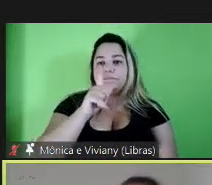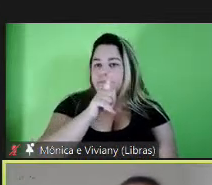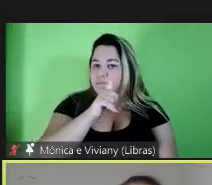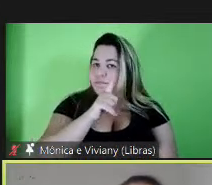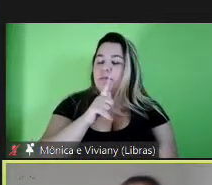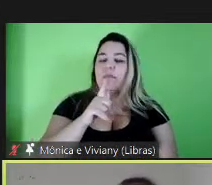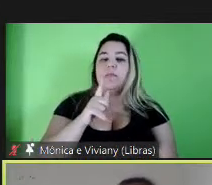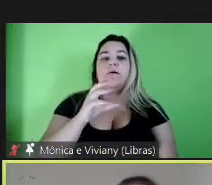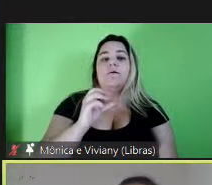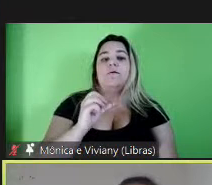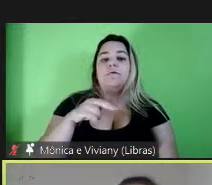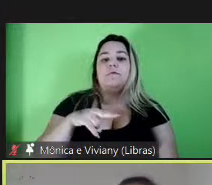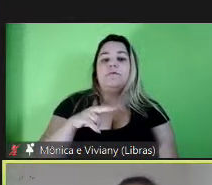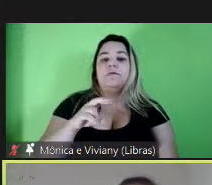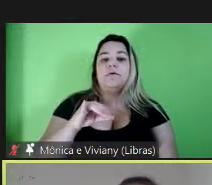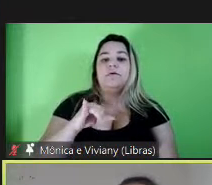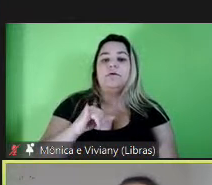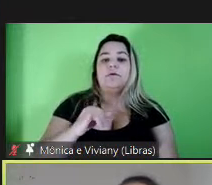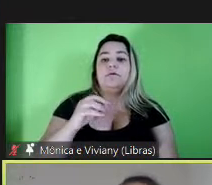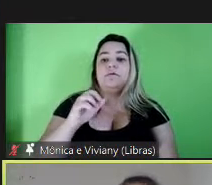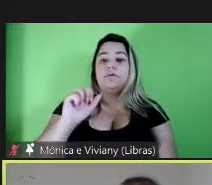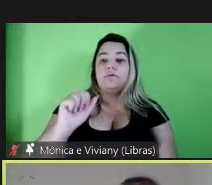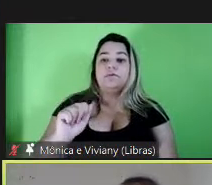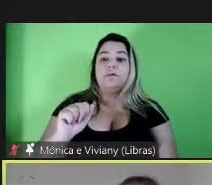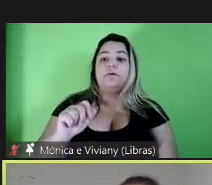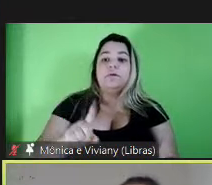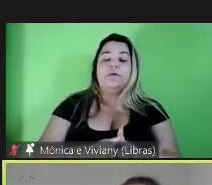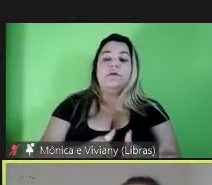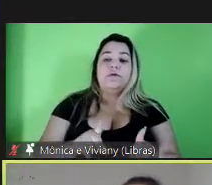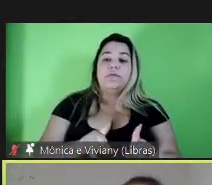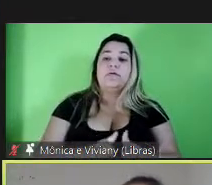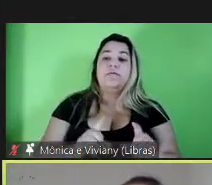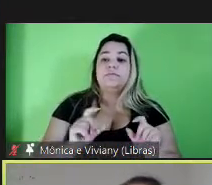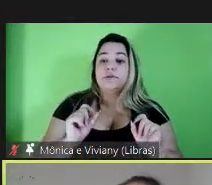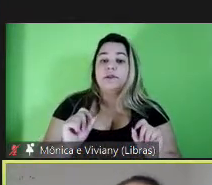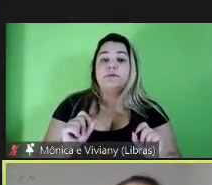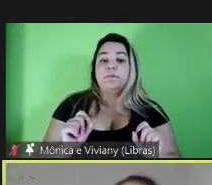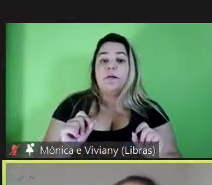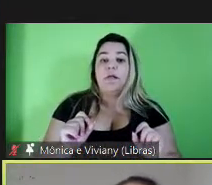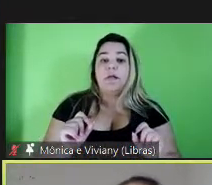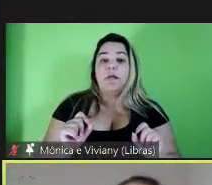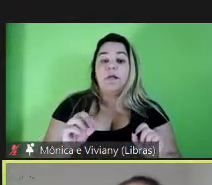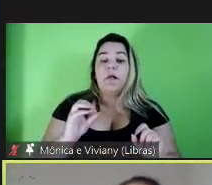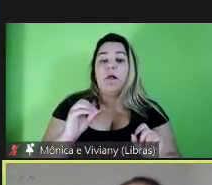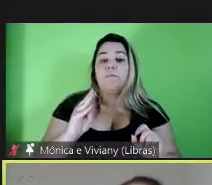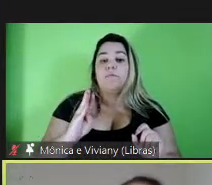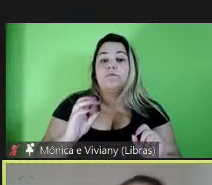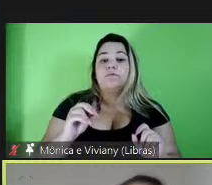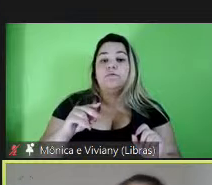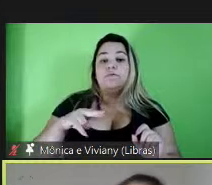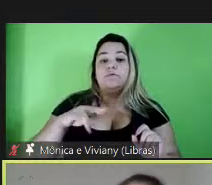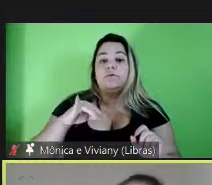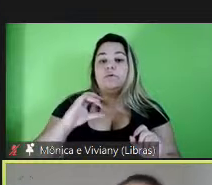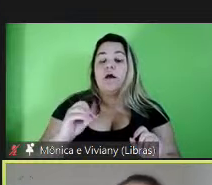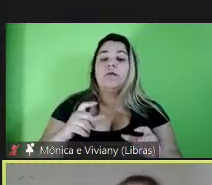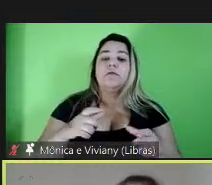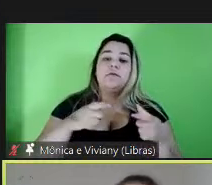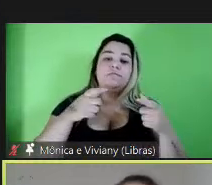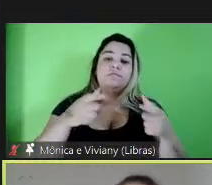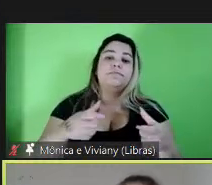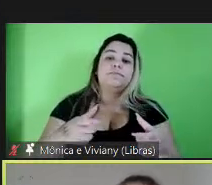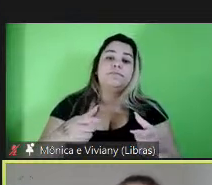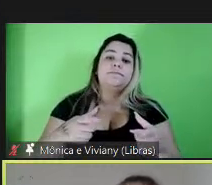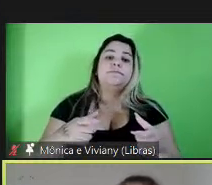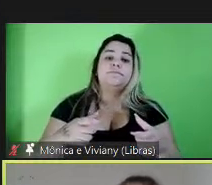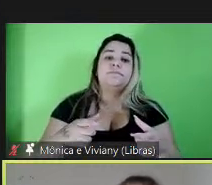restaurants. So there is an environment that will be to obese people, but we have